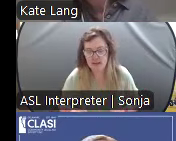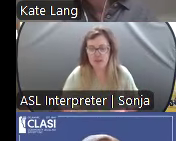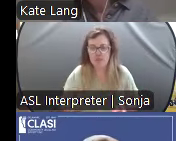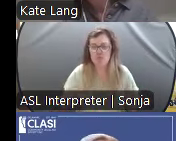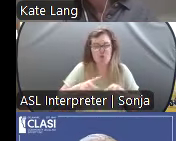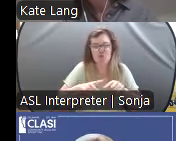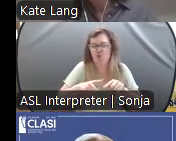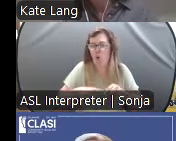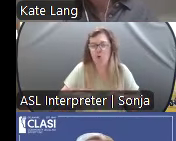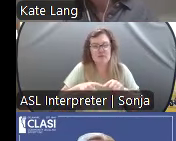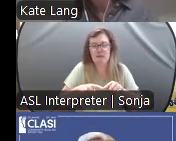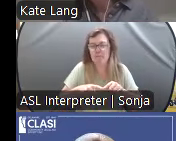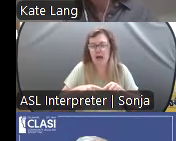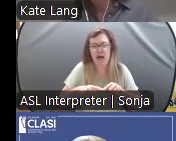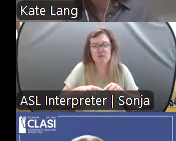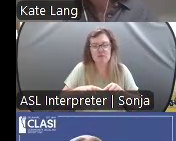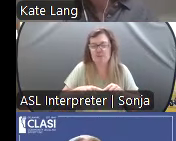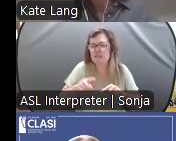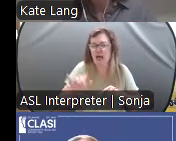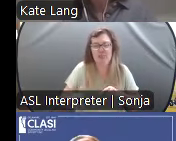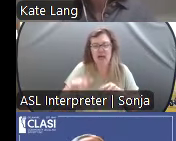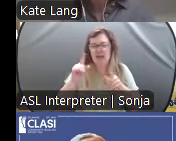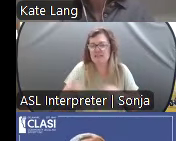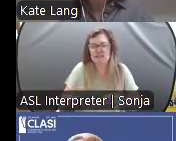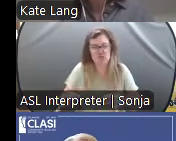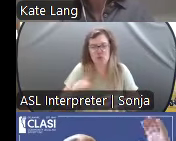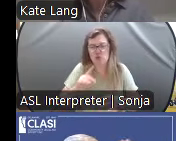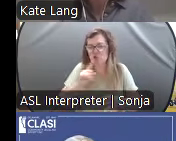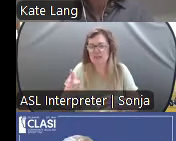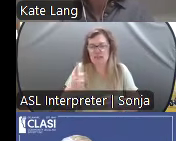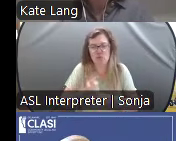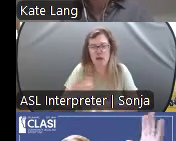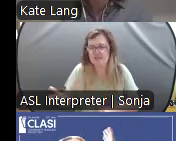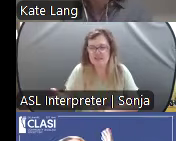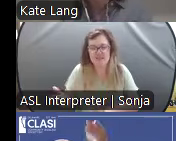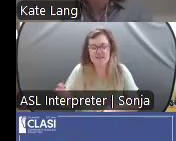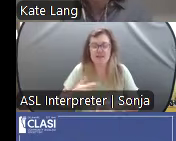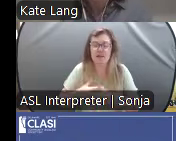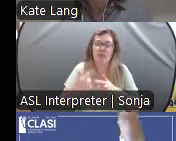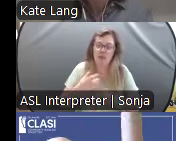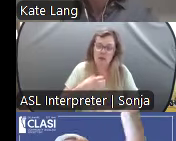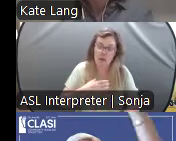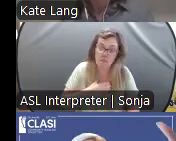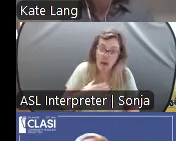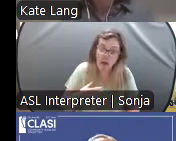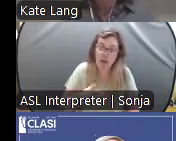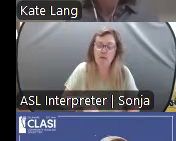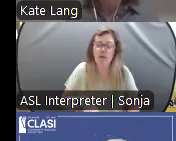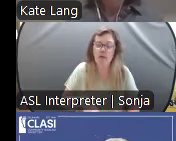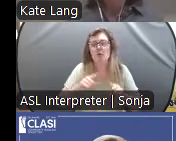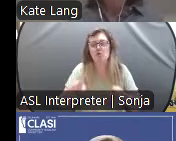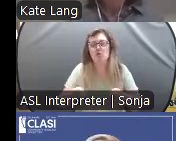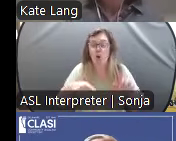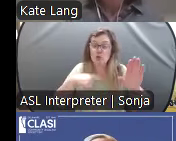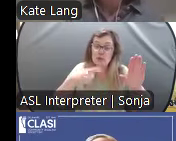count on the disability decision to be correct. I mean, eventually you file appeals, you go to a hearing, 2 years later you